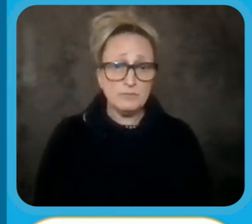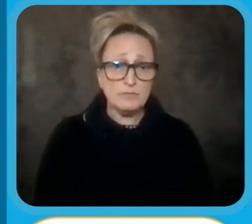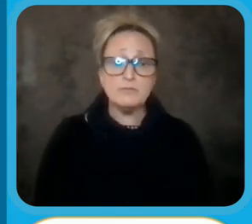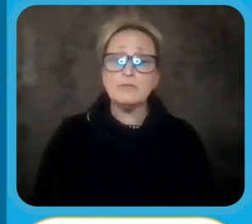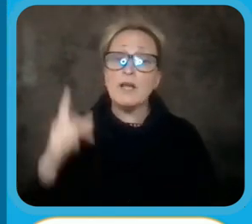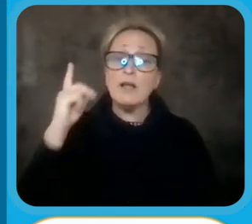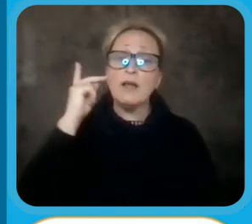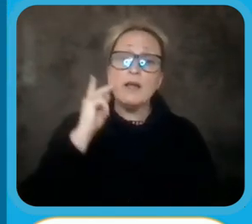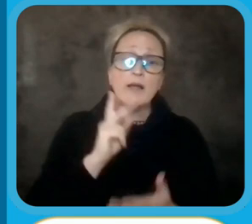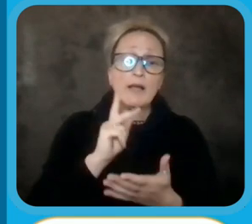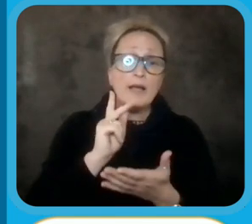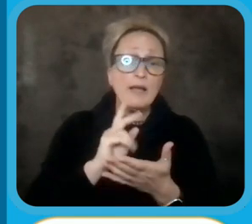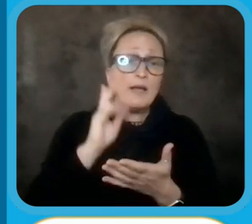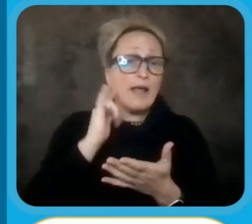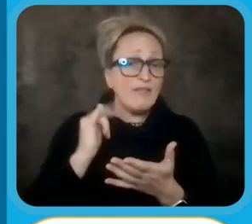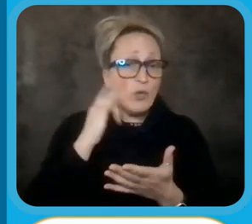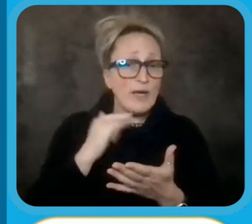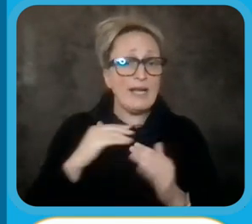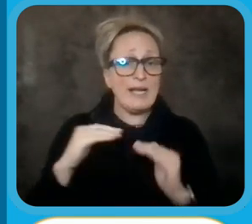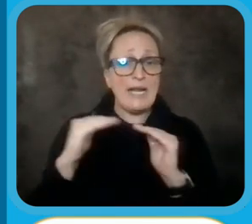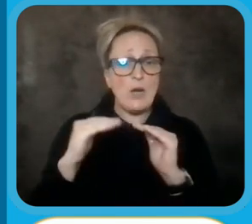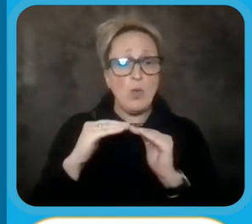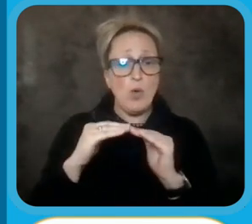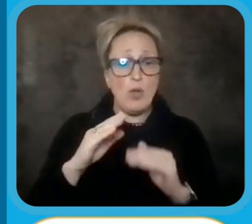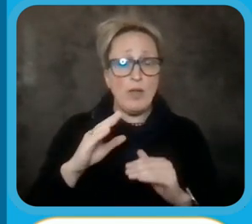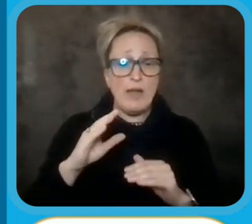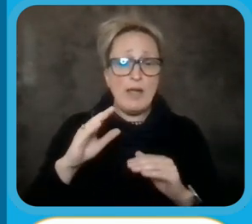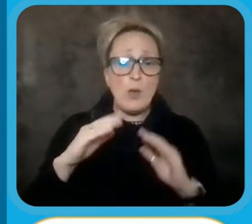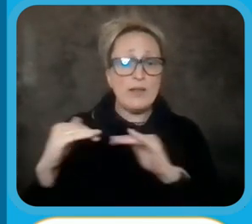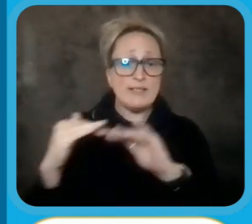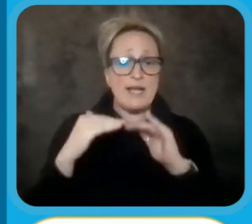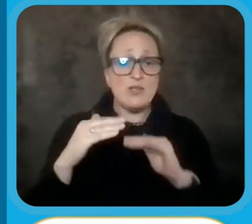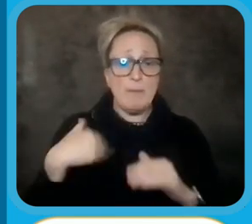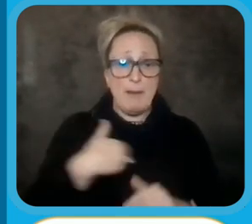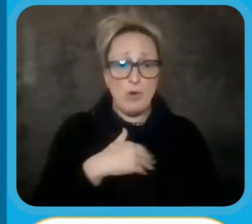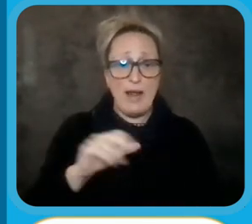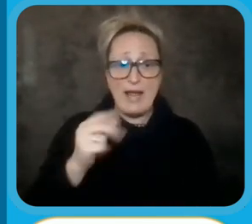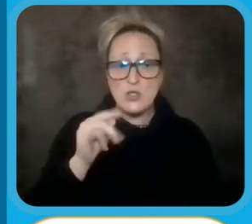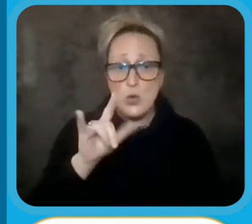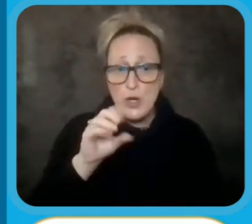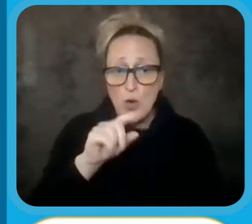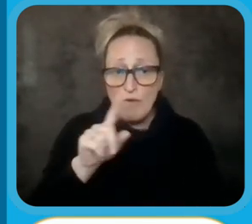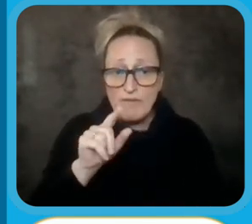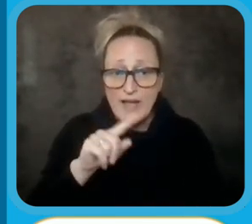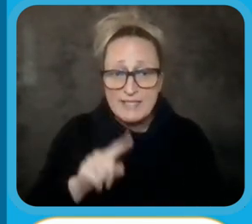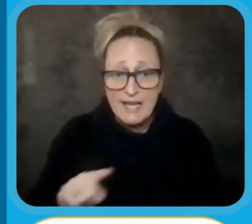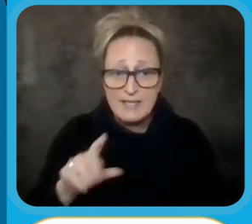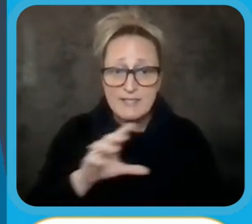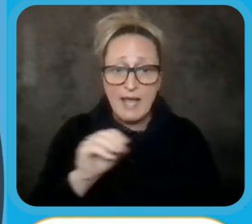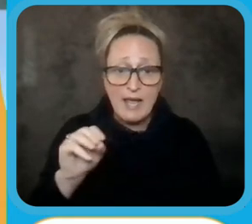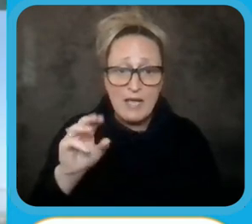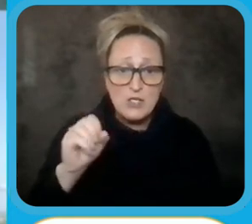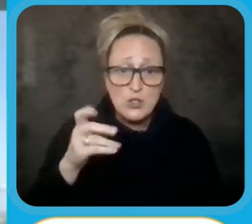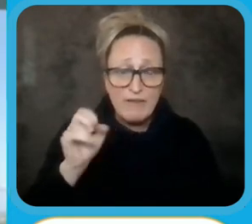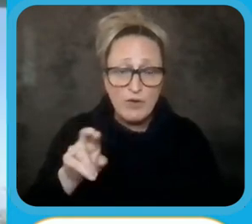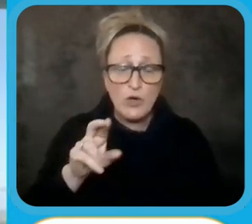California State Board of Equalization members Antonio Vasquez, Mike Schaefer, and the Honorable Malia M.